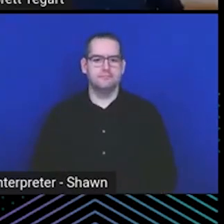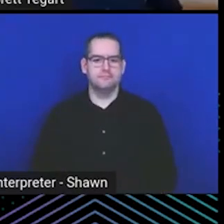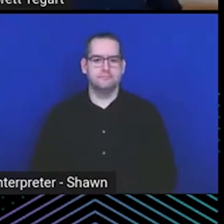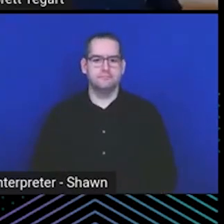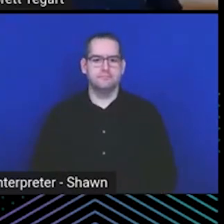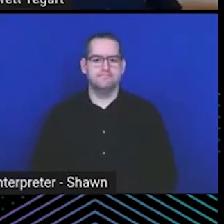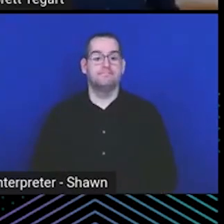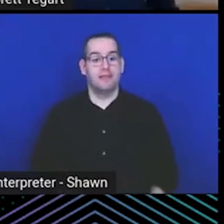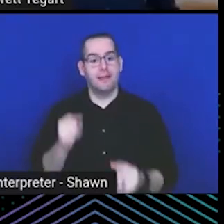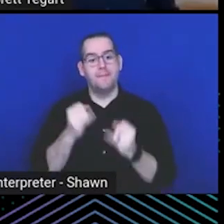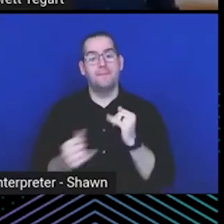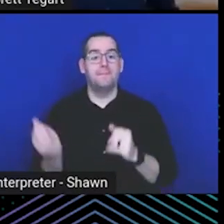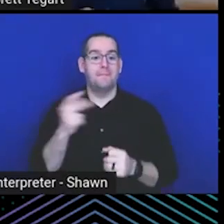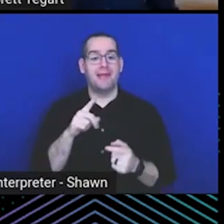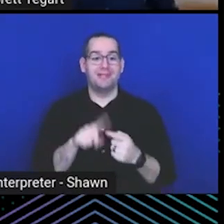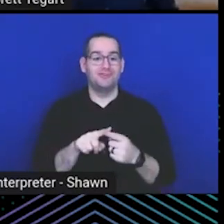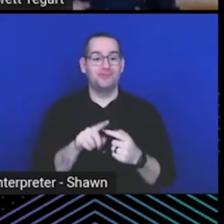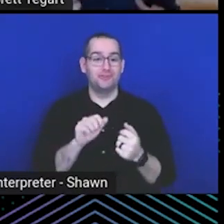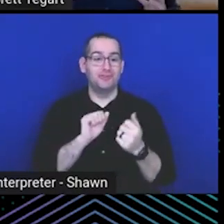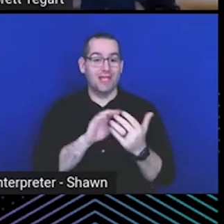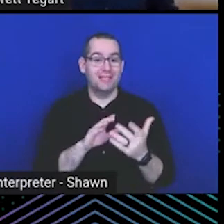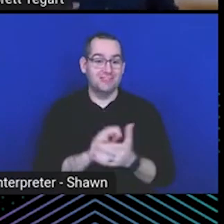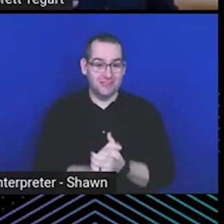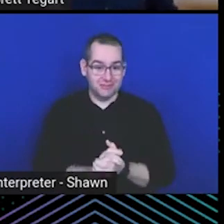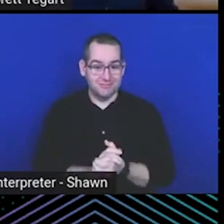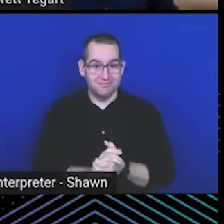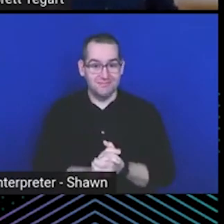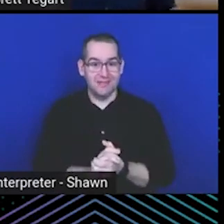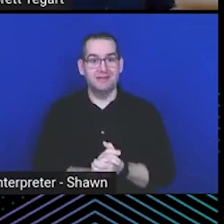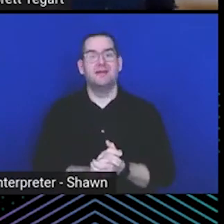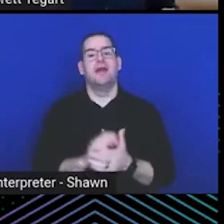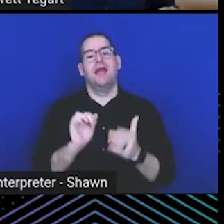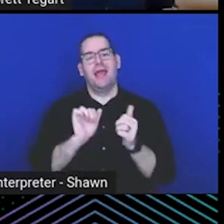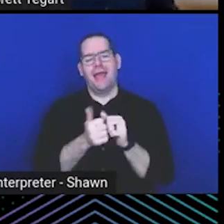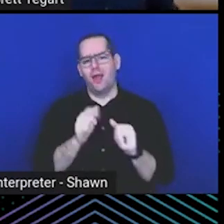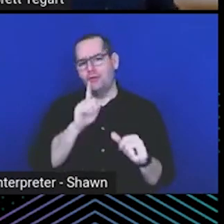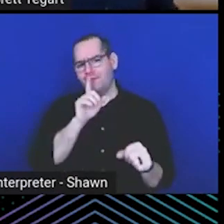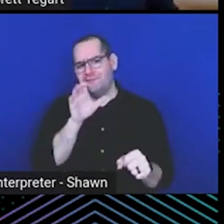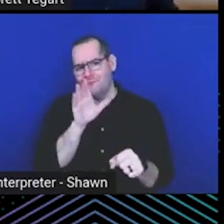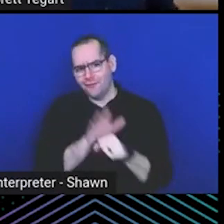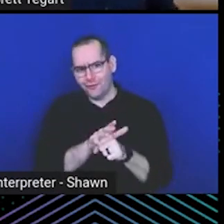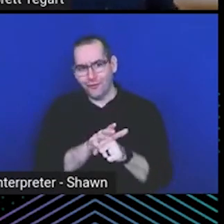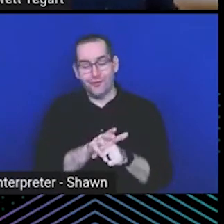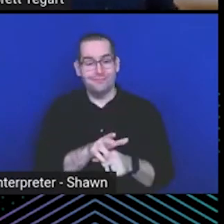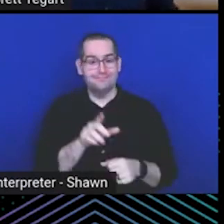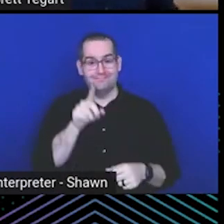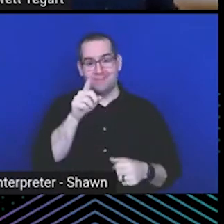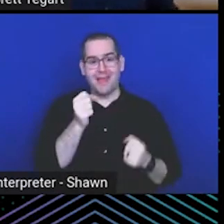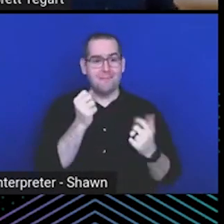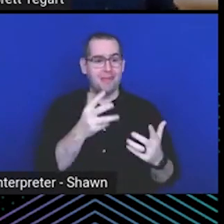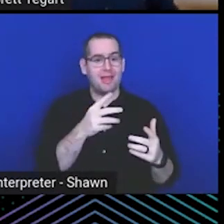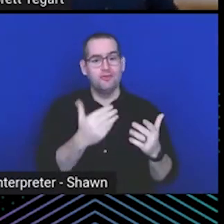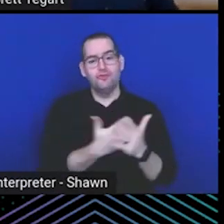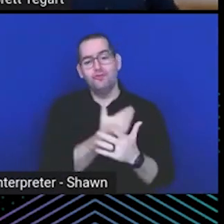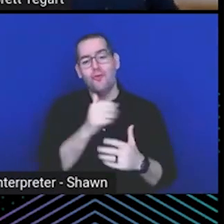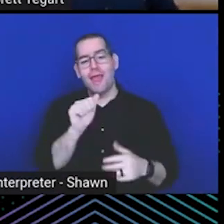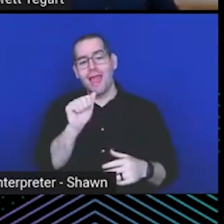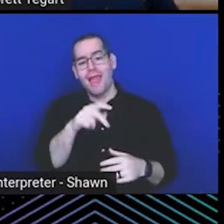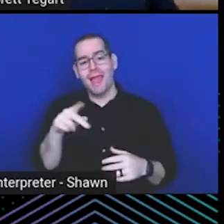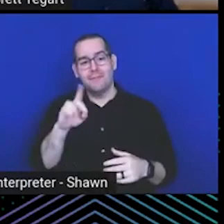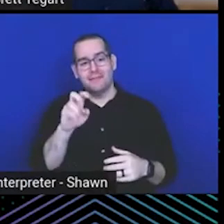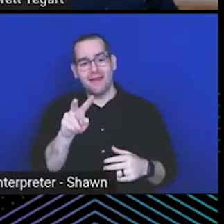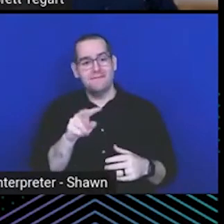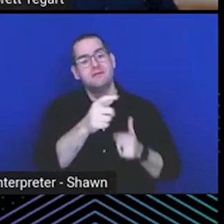And finally, we come back to Itae's challenge. How do we confirm that no matter how many new app devs we bring onto the